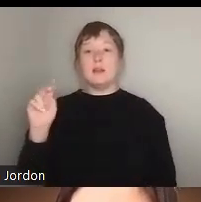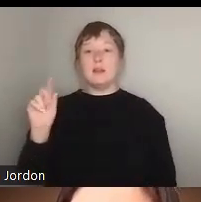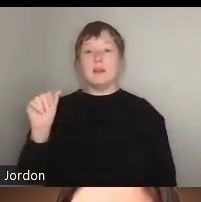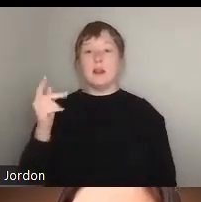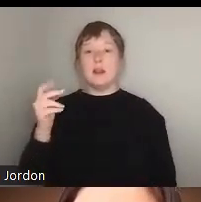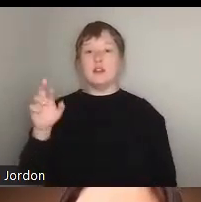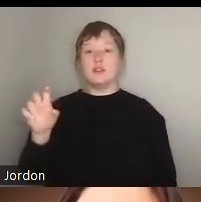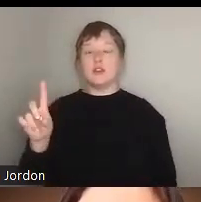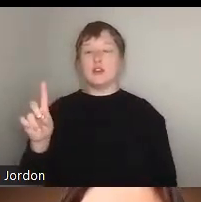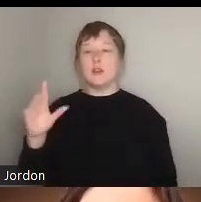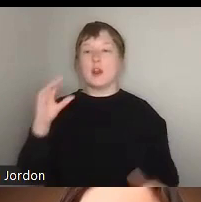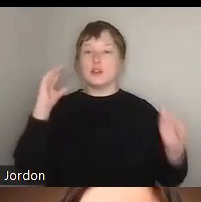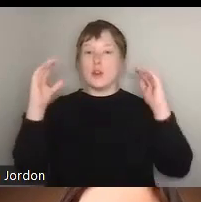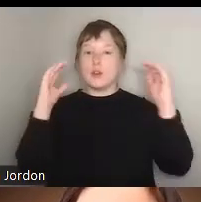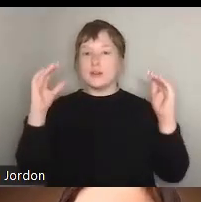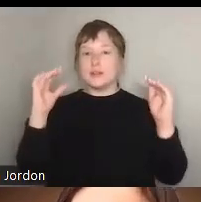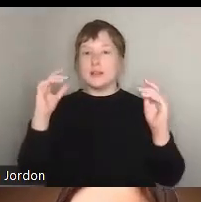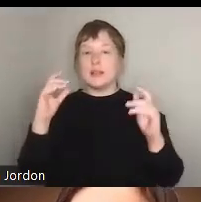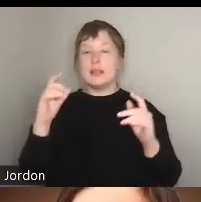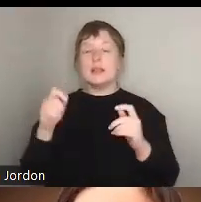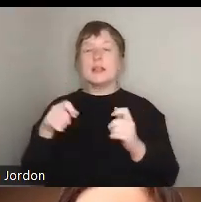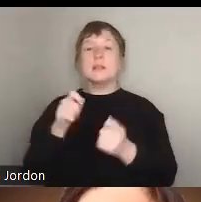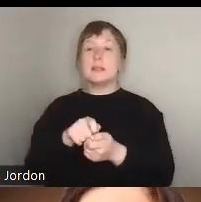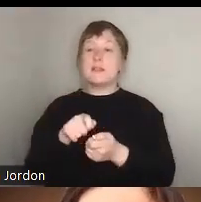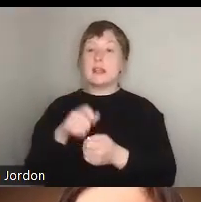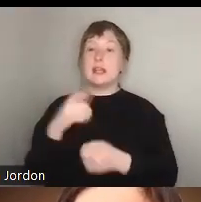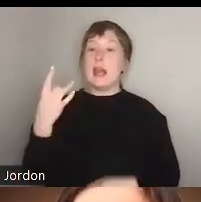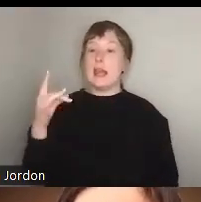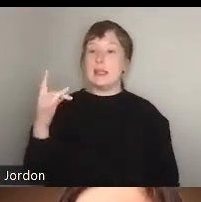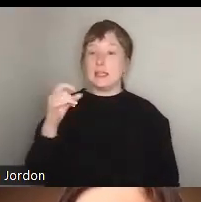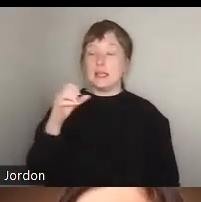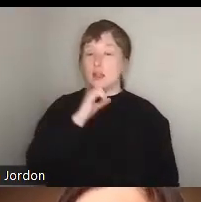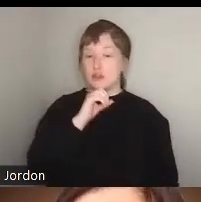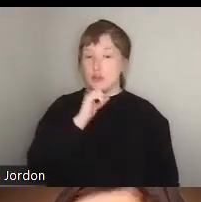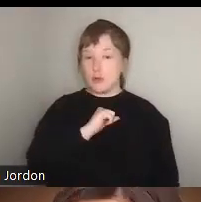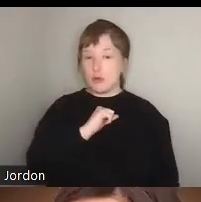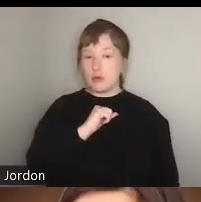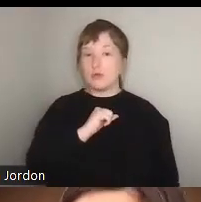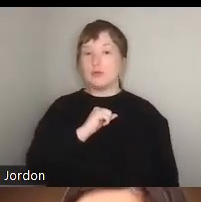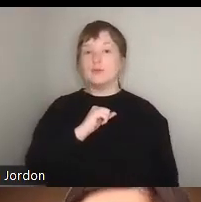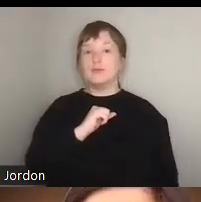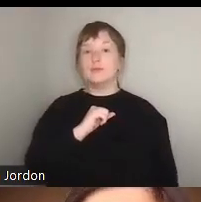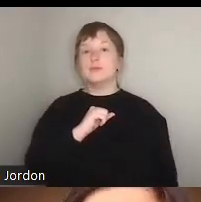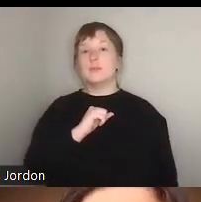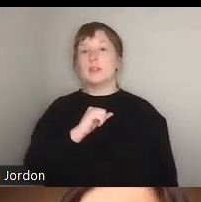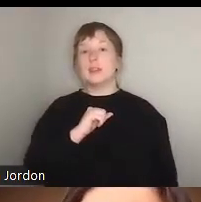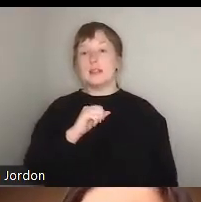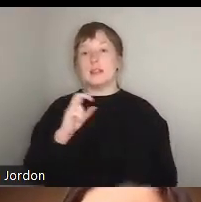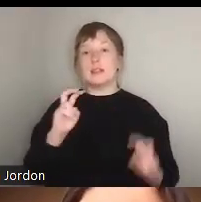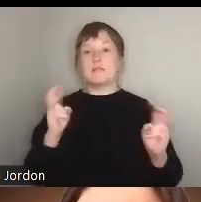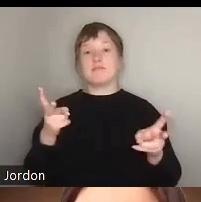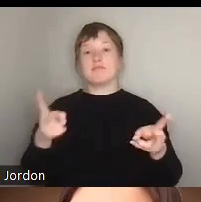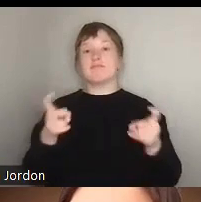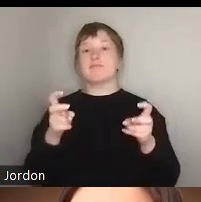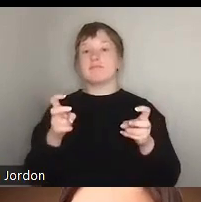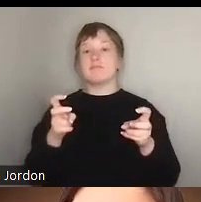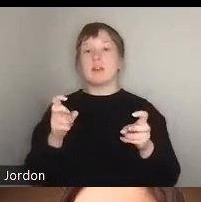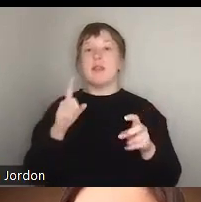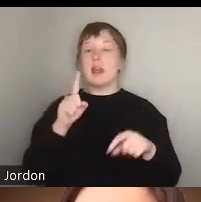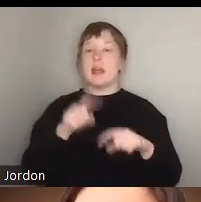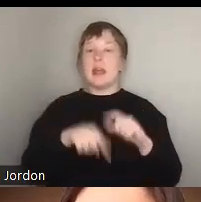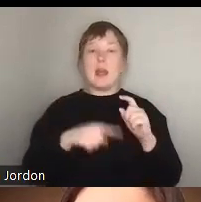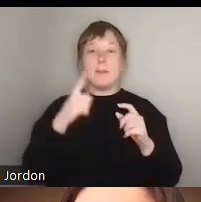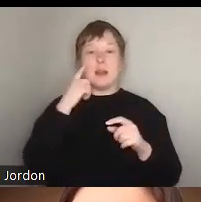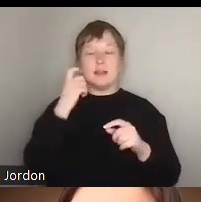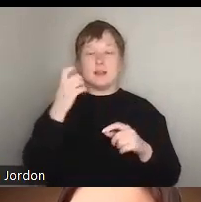law specifically. It's somebody who is at least 18 years old, and this is verbatim how they have it written. Incapable by reason of mental